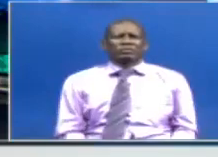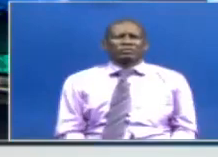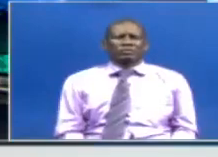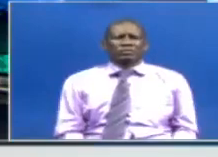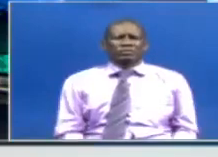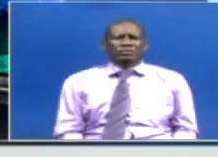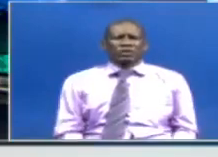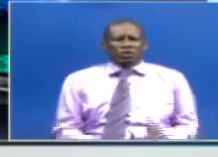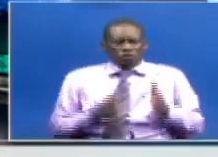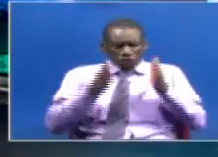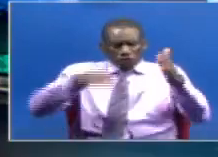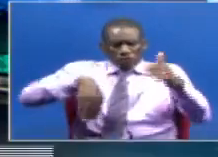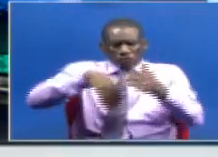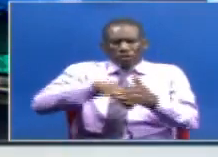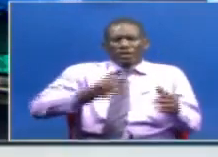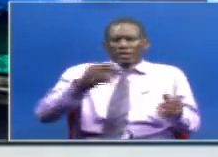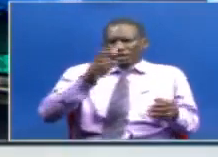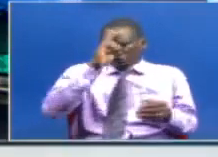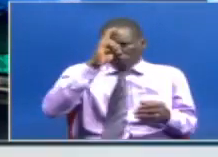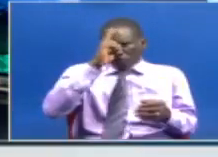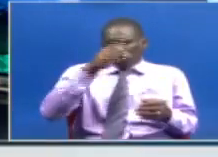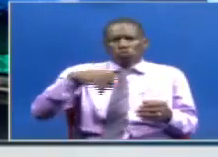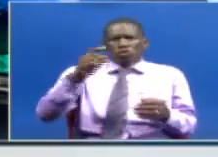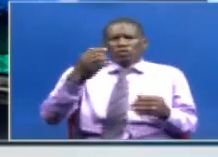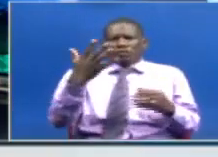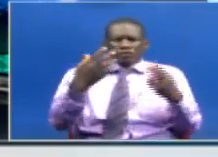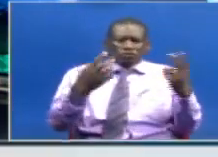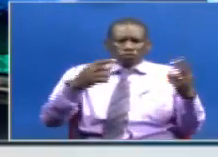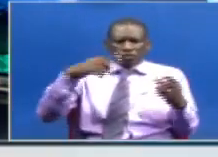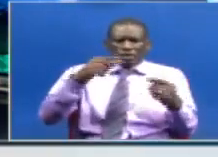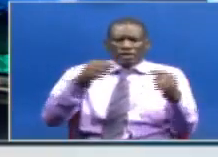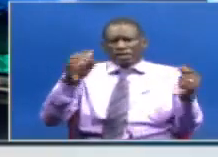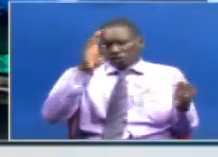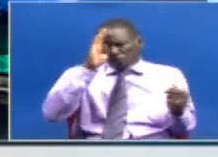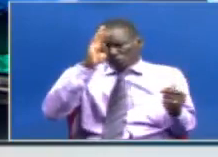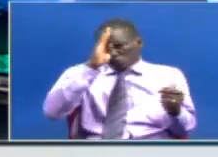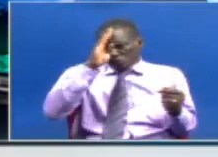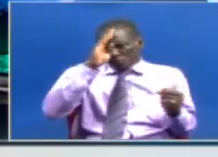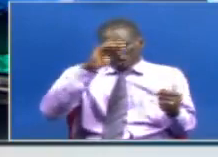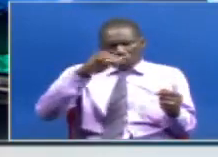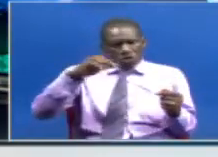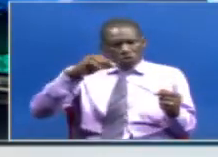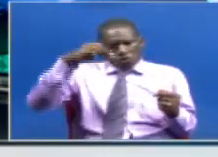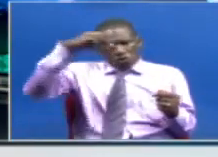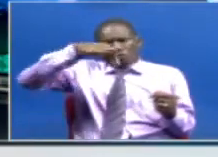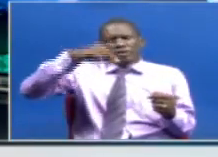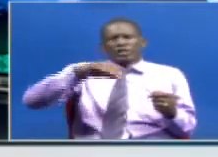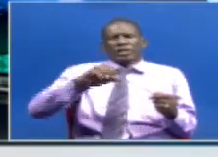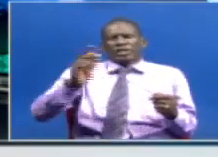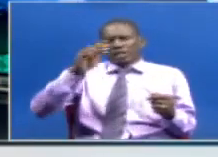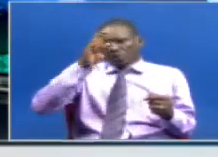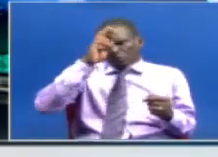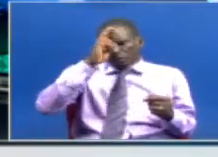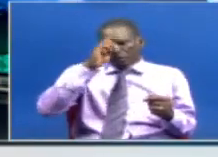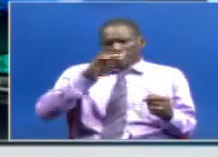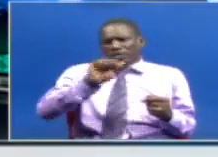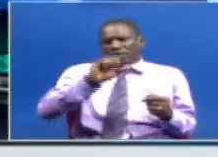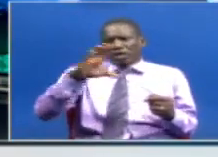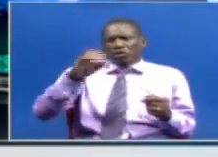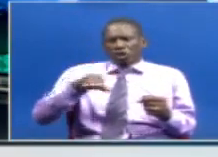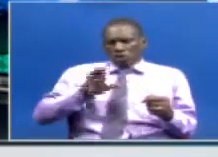On football, and Kenya Police Bullets secured a 5-2 win against Bungoma Queens at the Kenya Police Sacco Stadium in the FKF Women's Premier League.